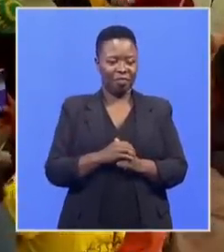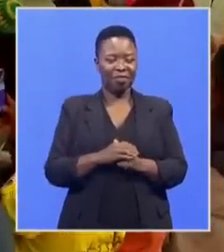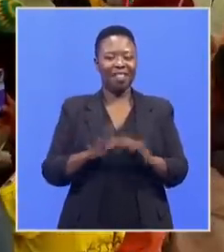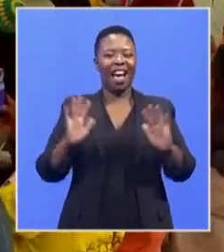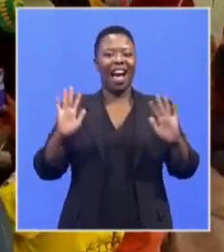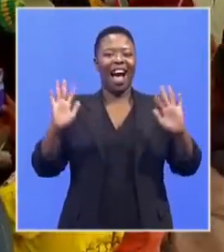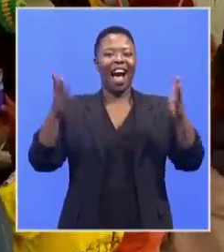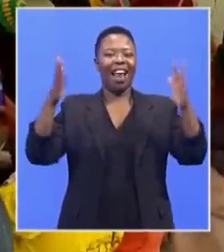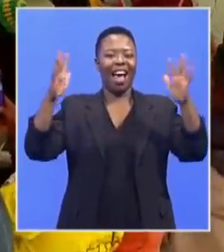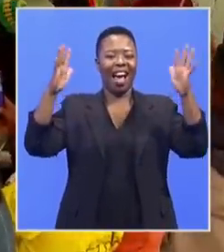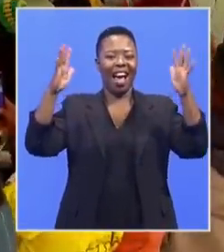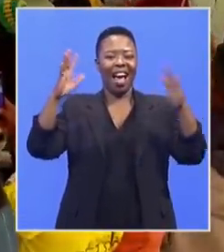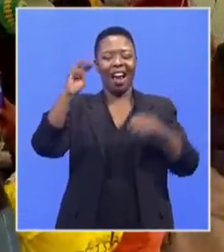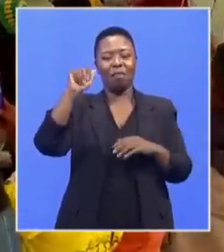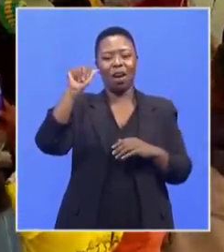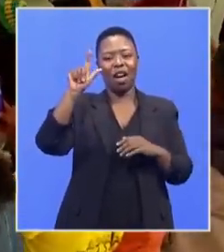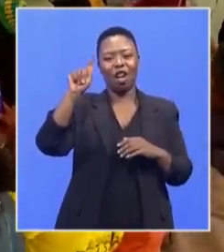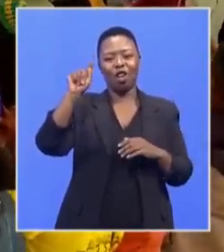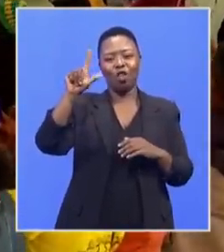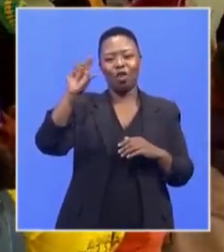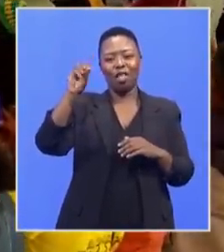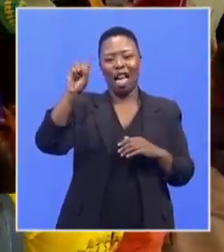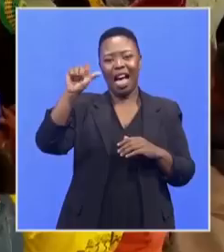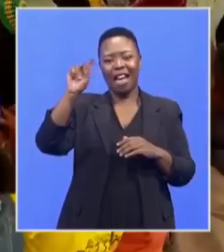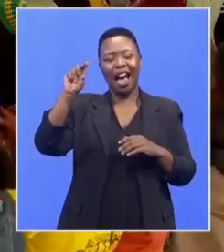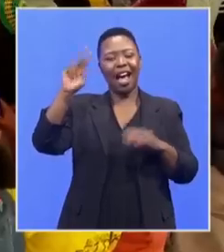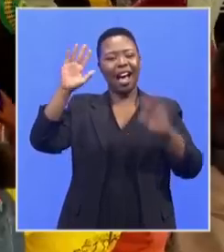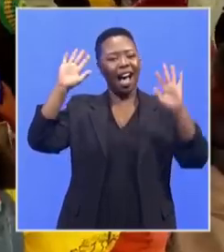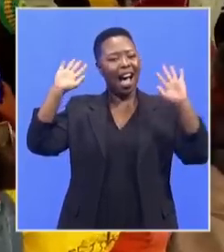Halala Matlosana, halala.